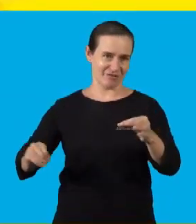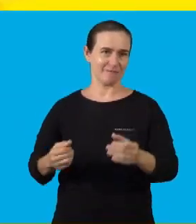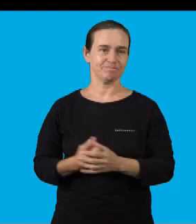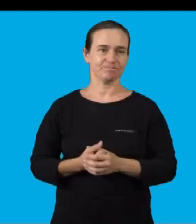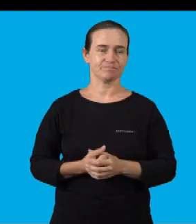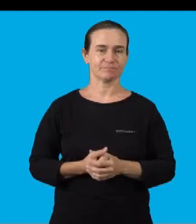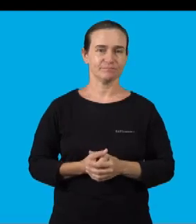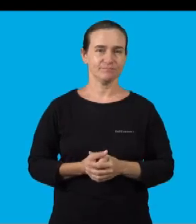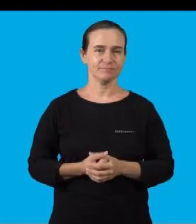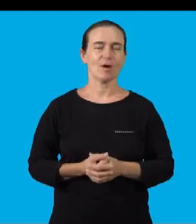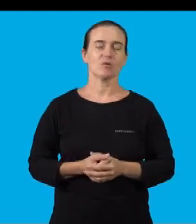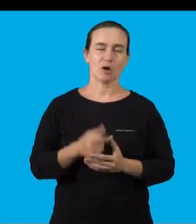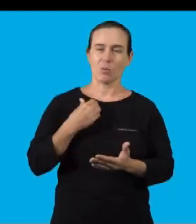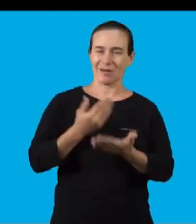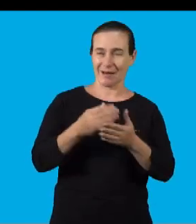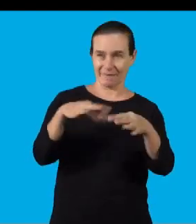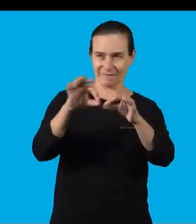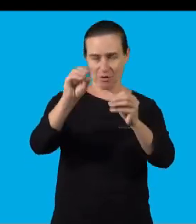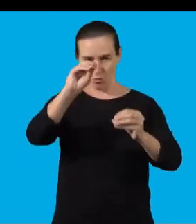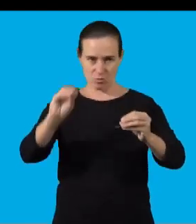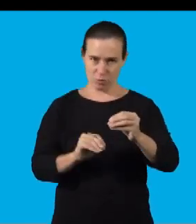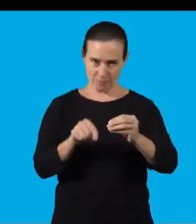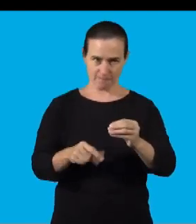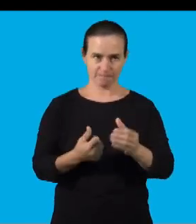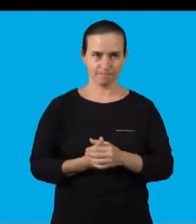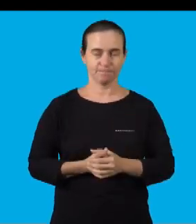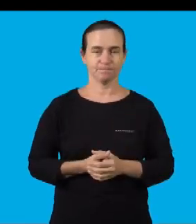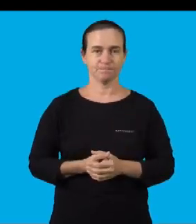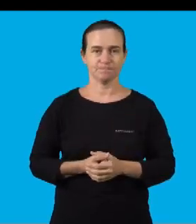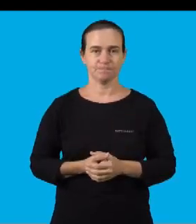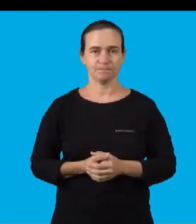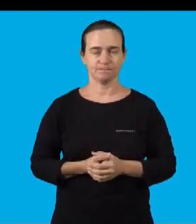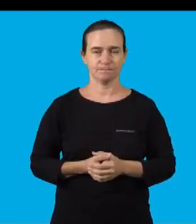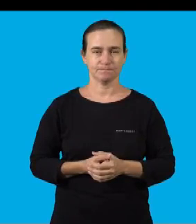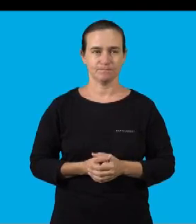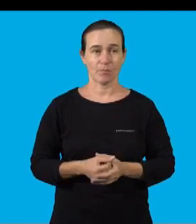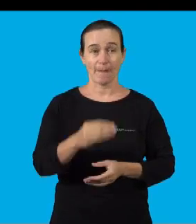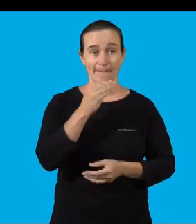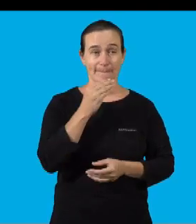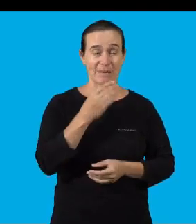500. So we are going to use this general term that we have there, and that